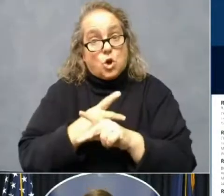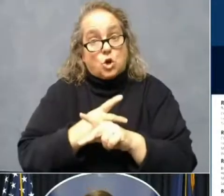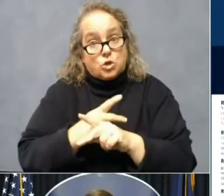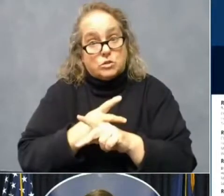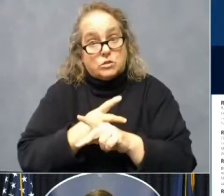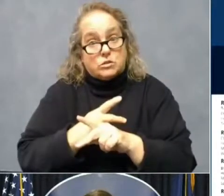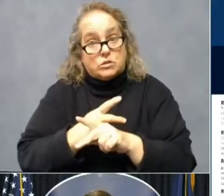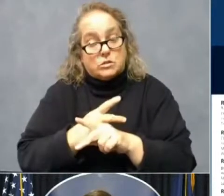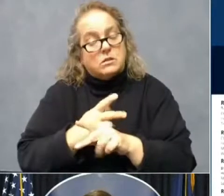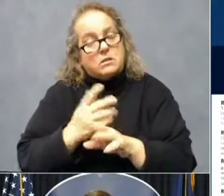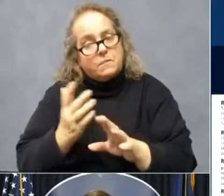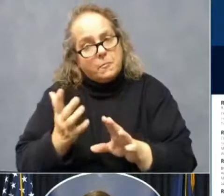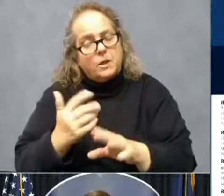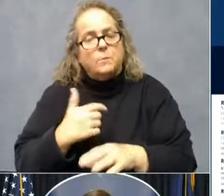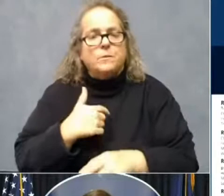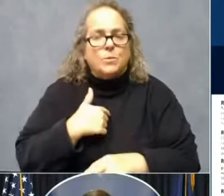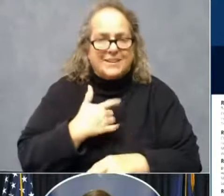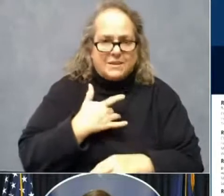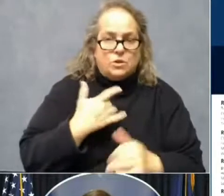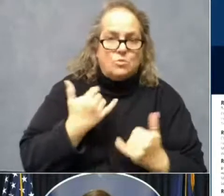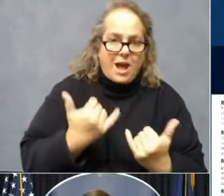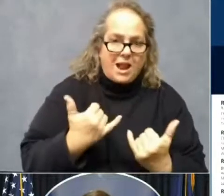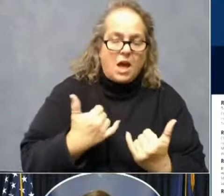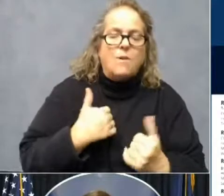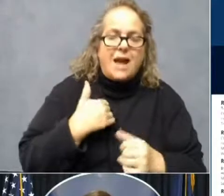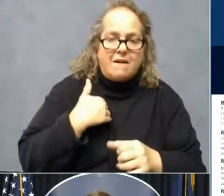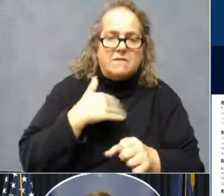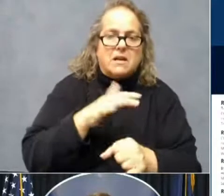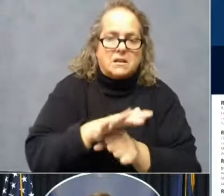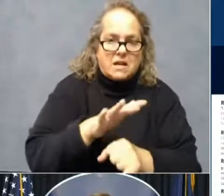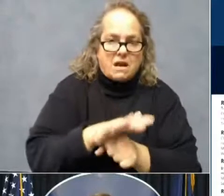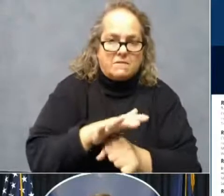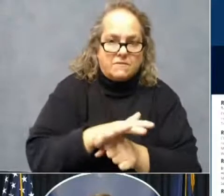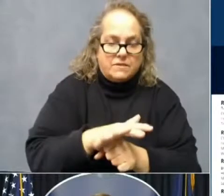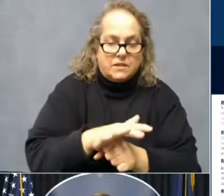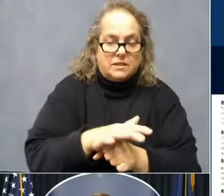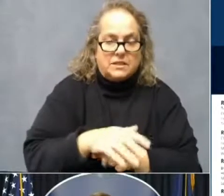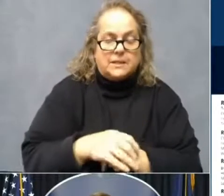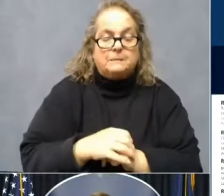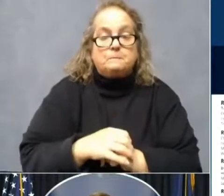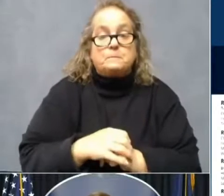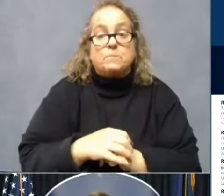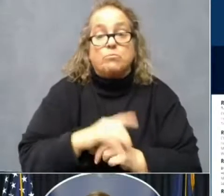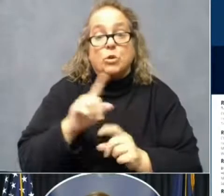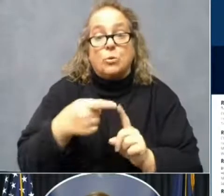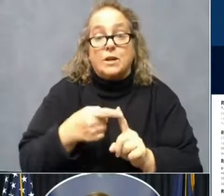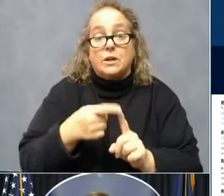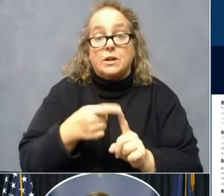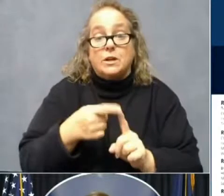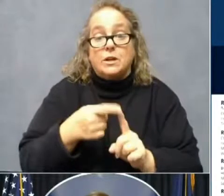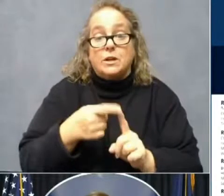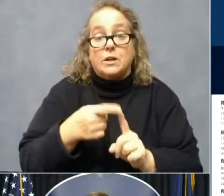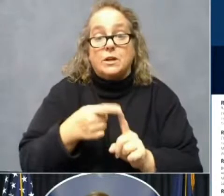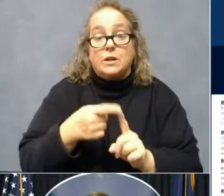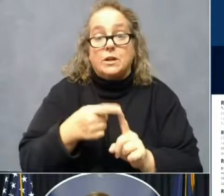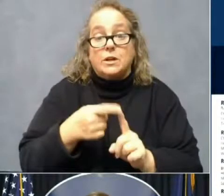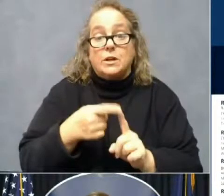but we believe that we are going to have enough ventilator capacity. When we look at overall,